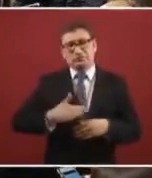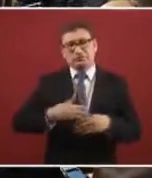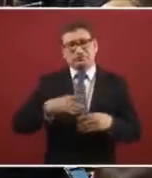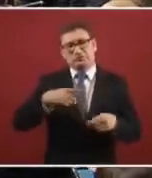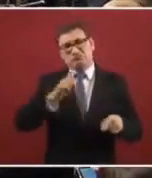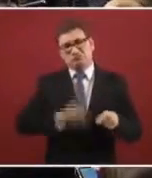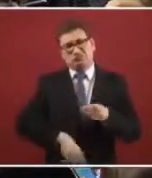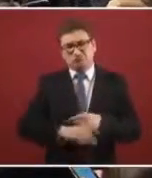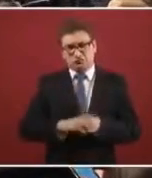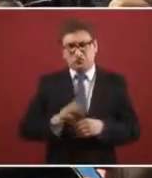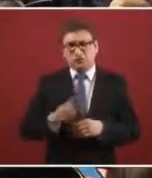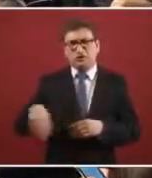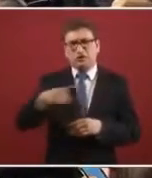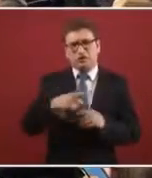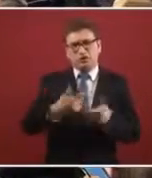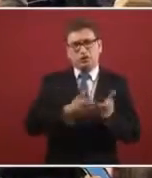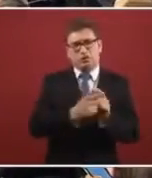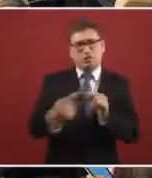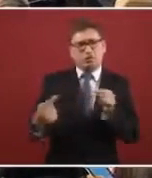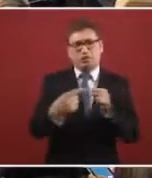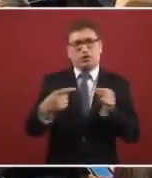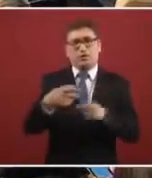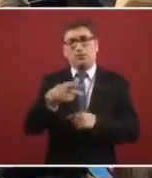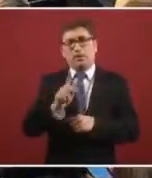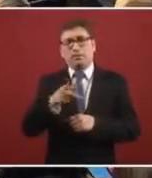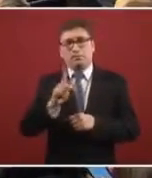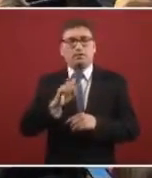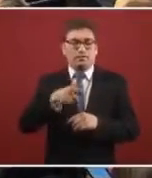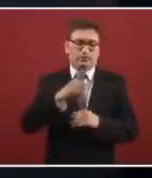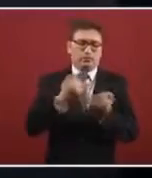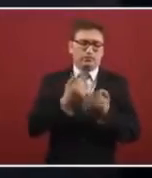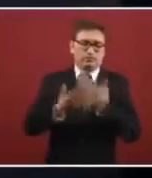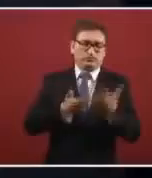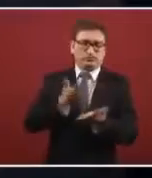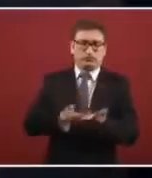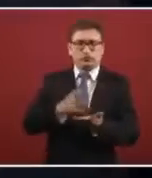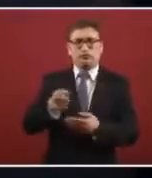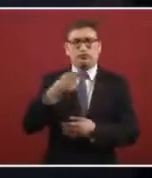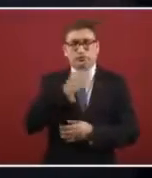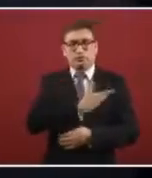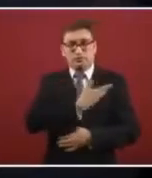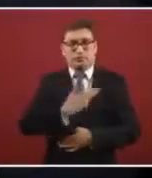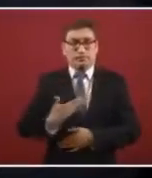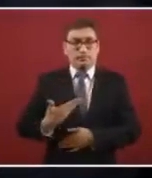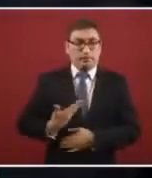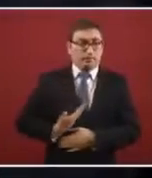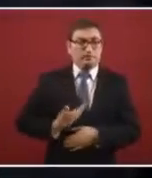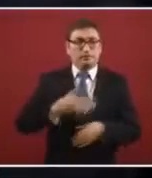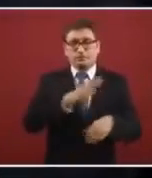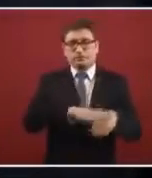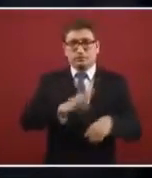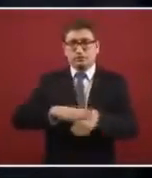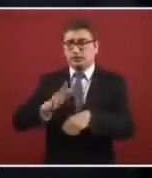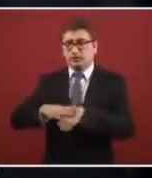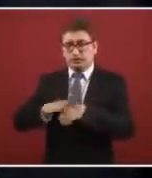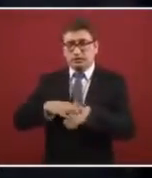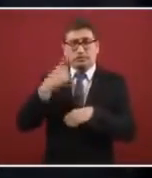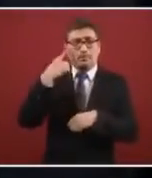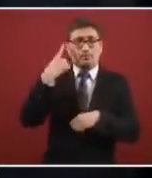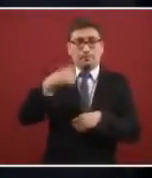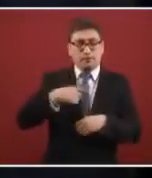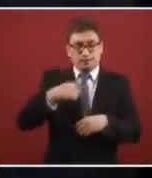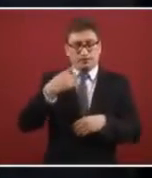peros y se hicieron también propuestas. Primero mandate, que and they made el presidente no proposals tendría la facultad de that convocar a una revocación de mandato, sería